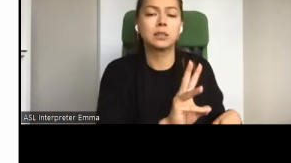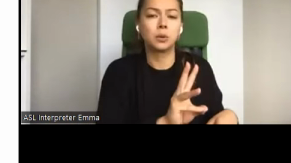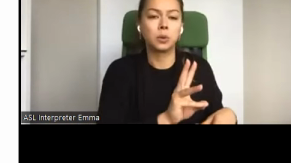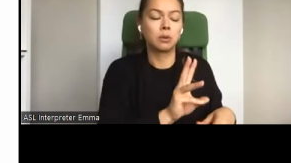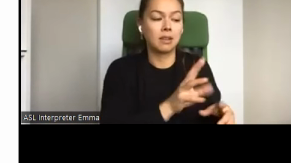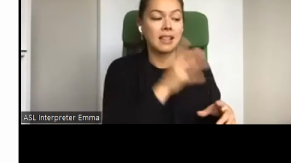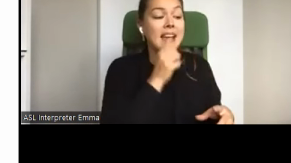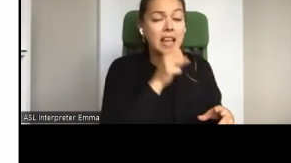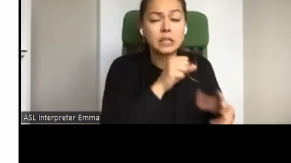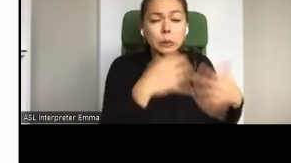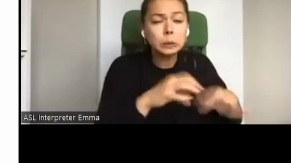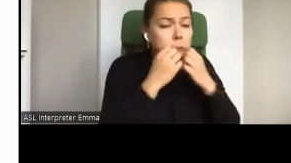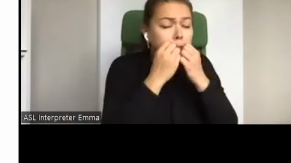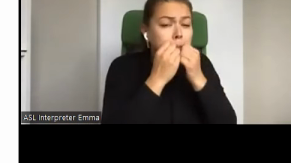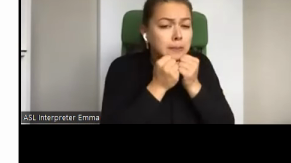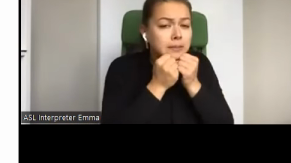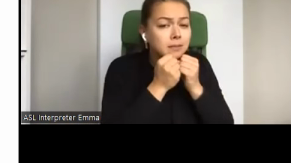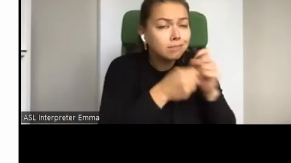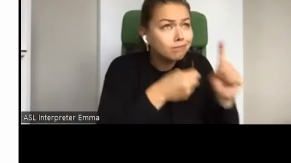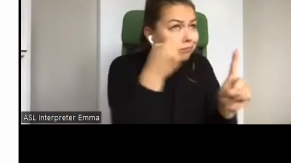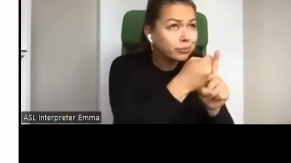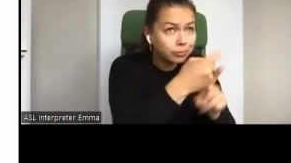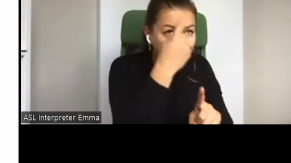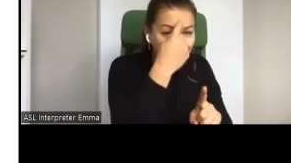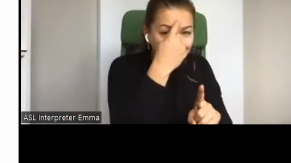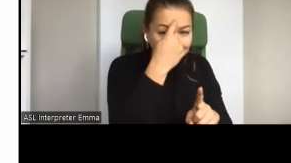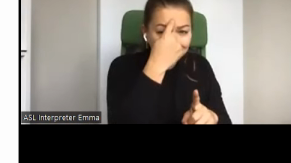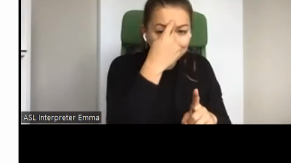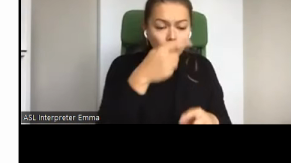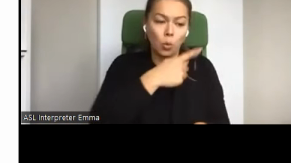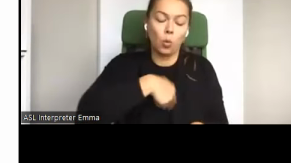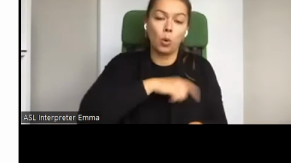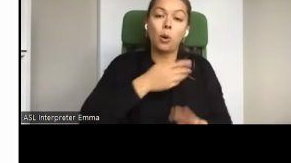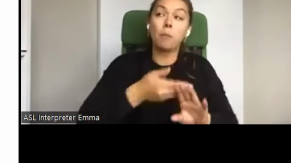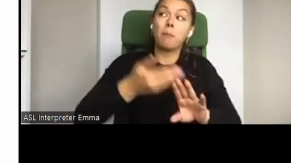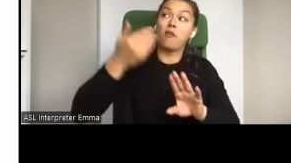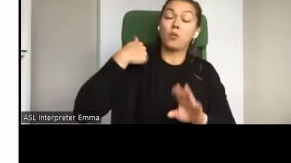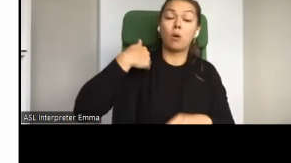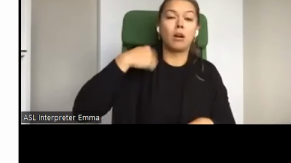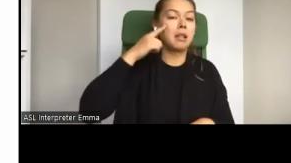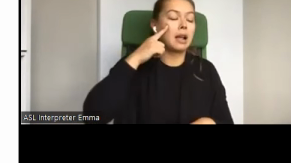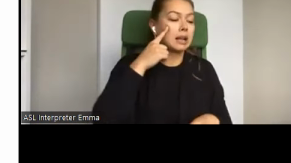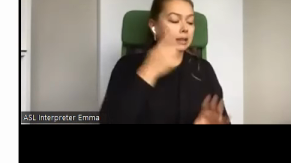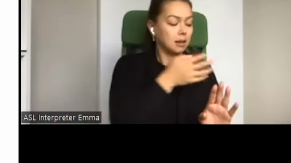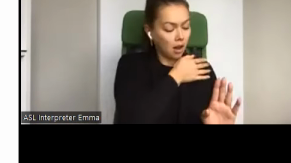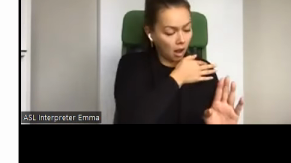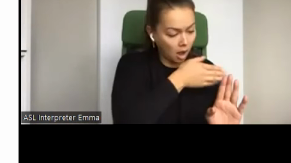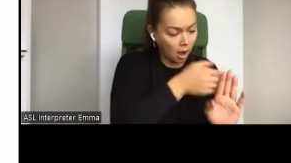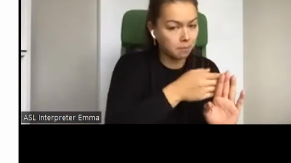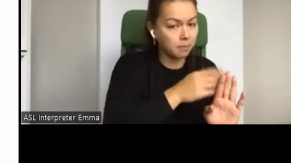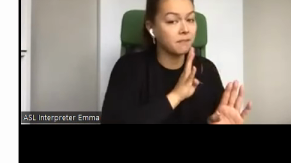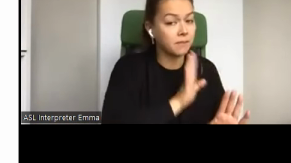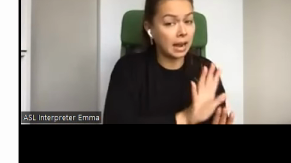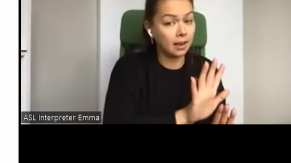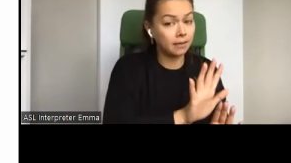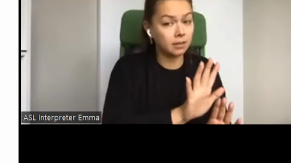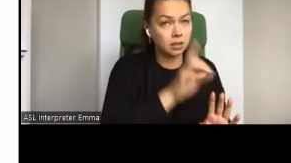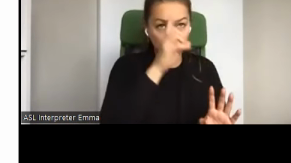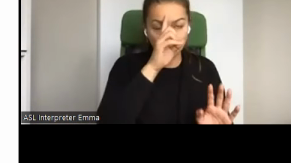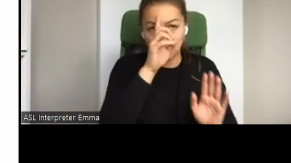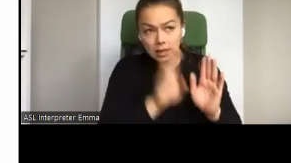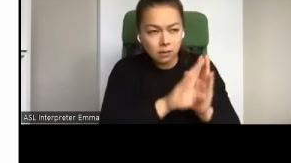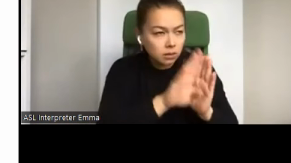everything important happens before 5 years old. Of course, more there's abuse early in life, more the sequelae